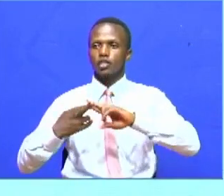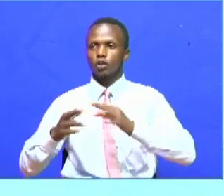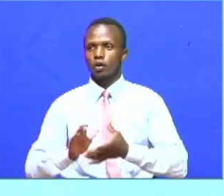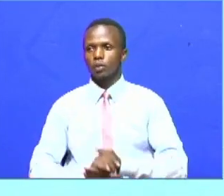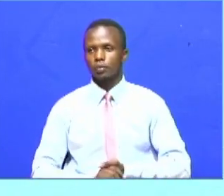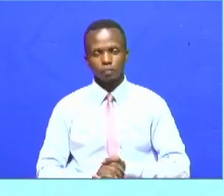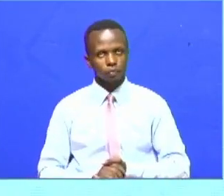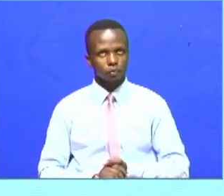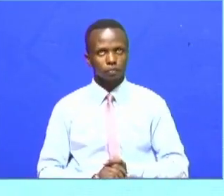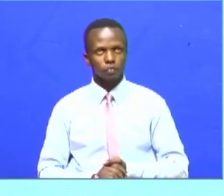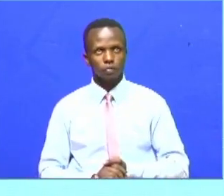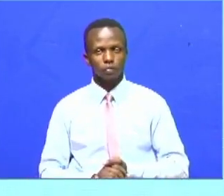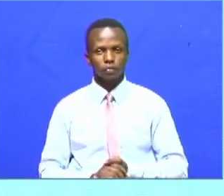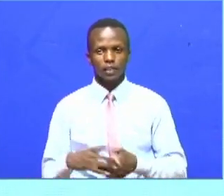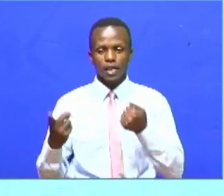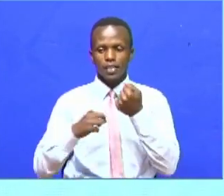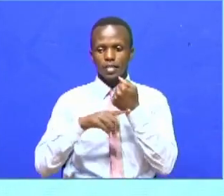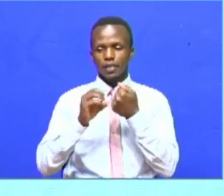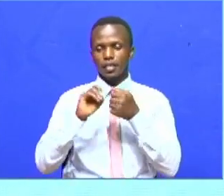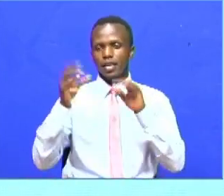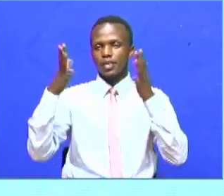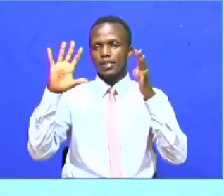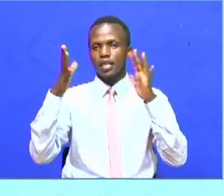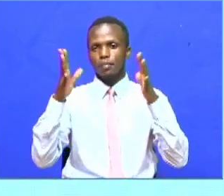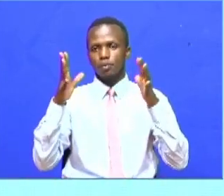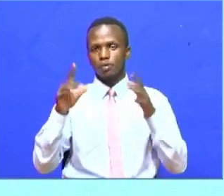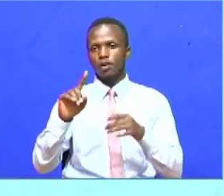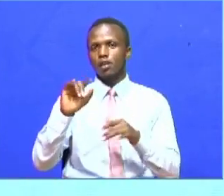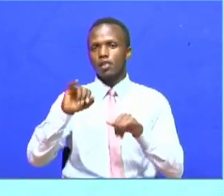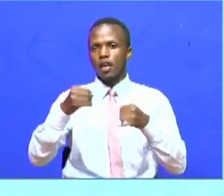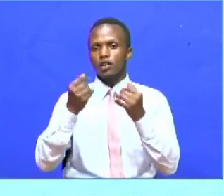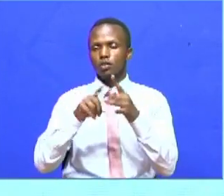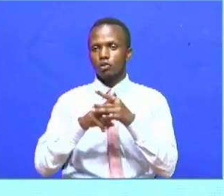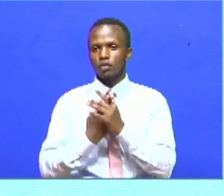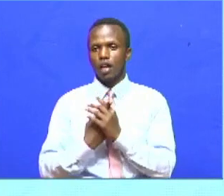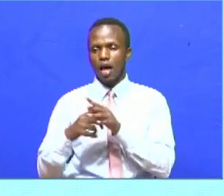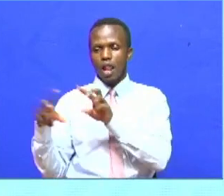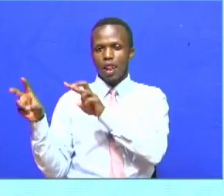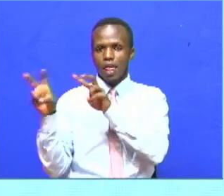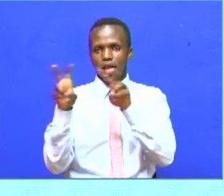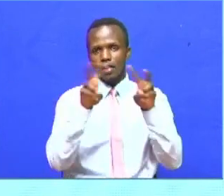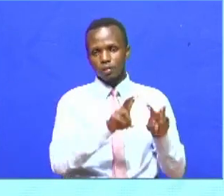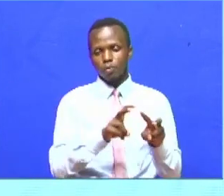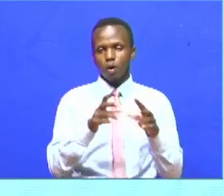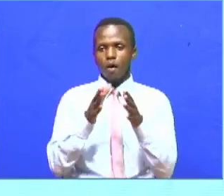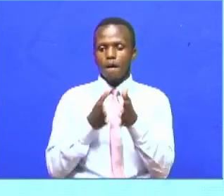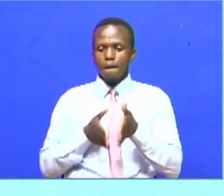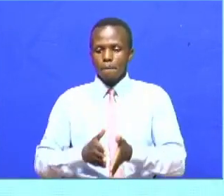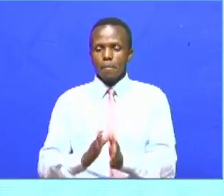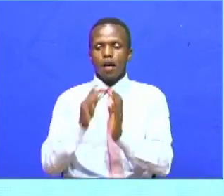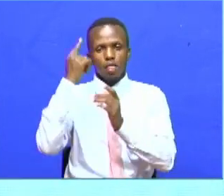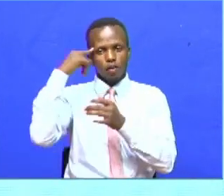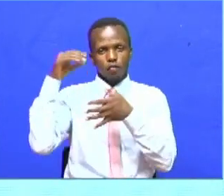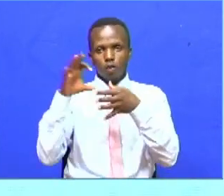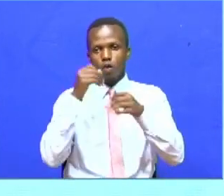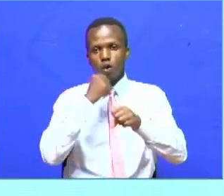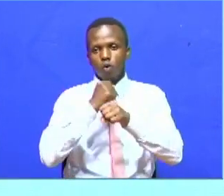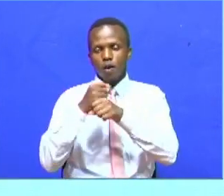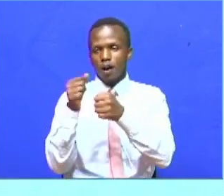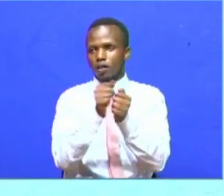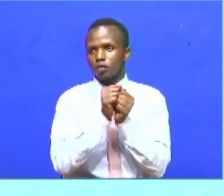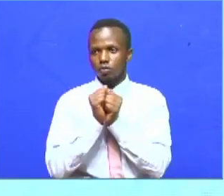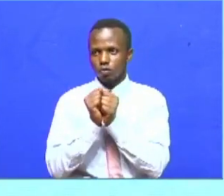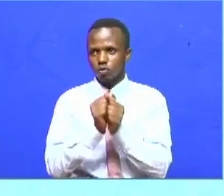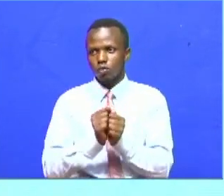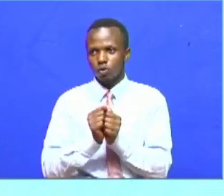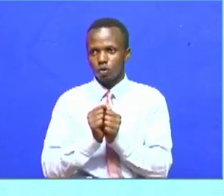Take the 60th anniversary as a new starting point to explore a distinctive path of cooperation in our respective pursuit